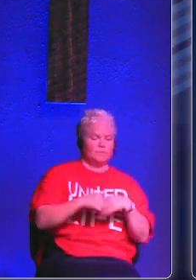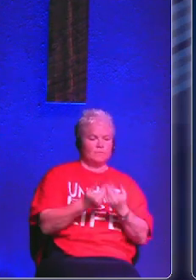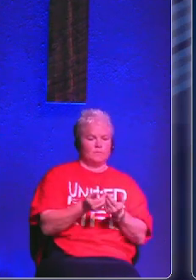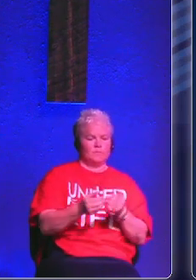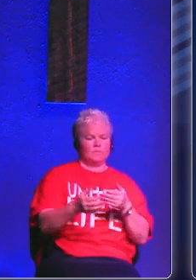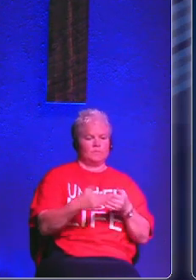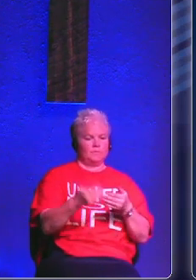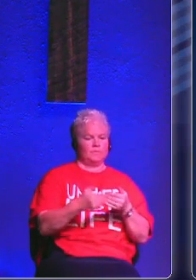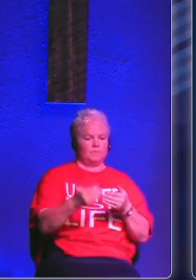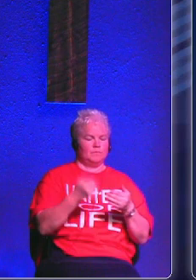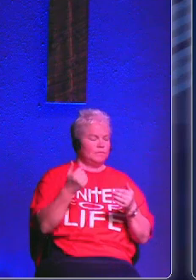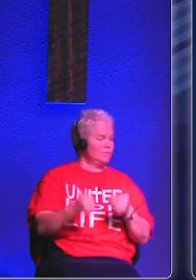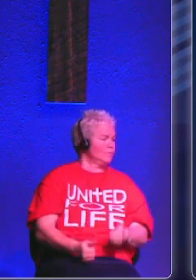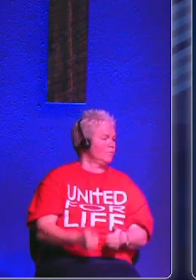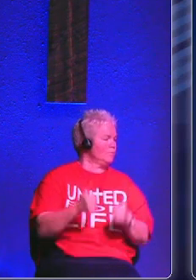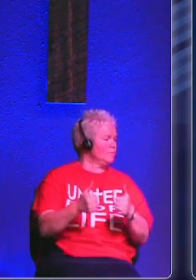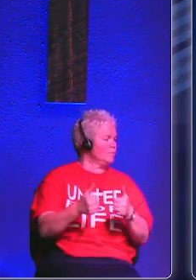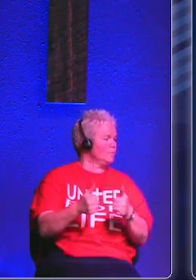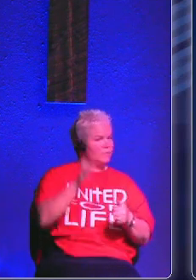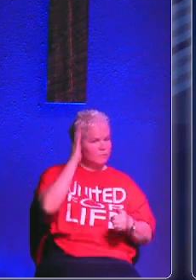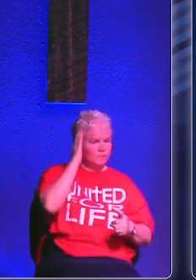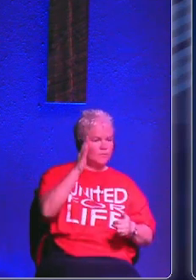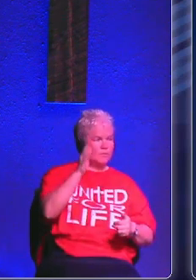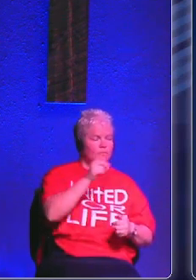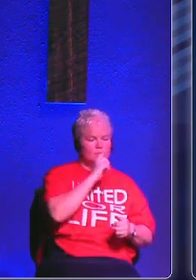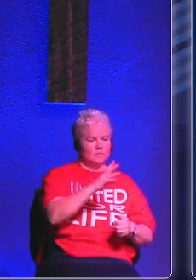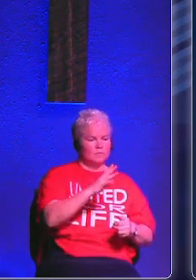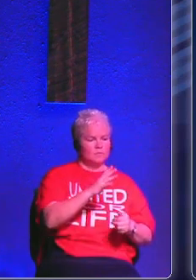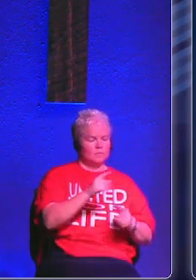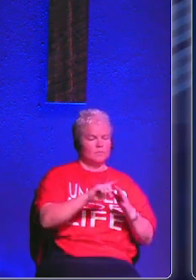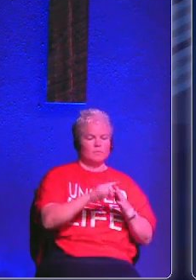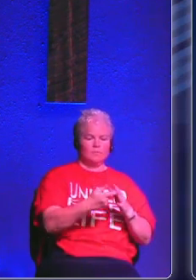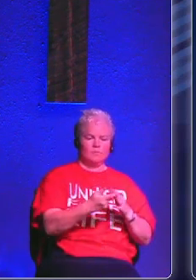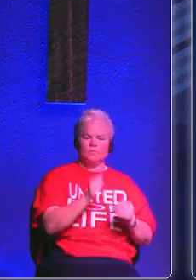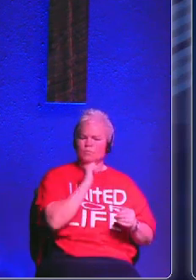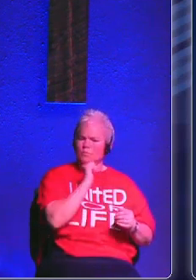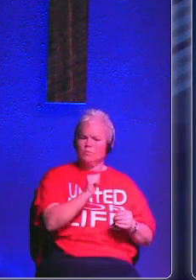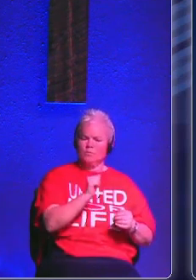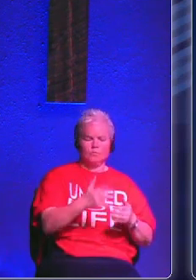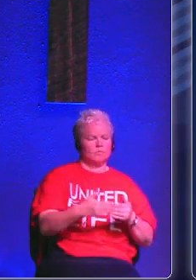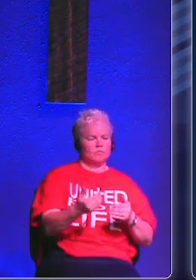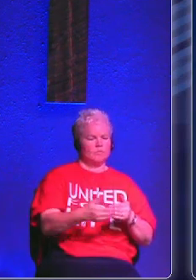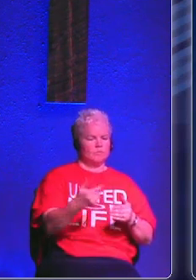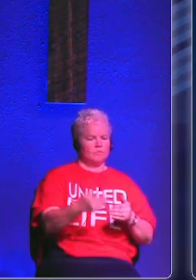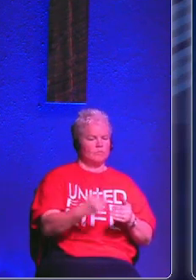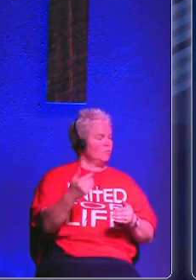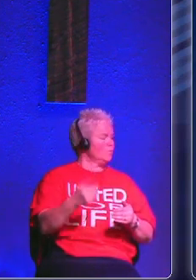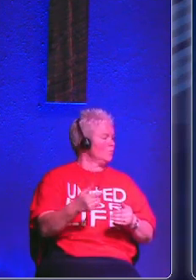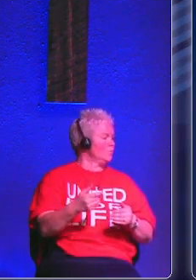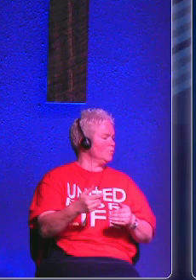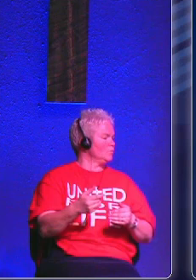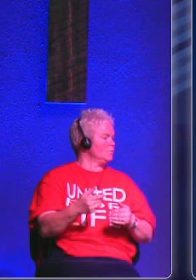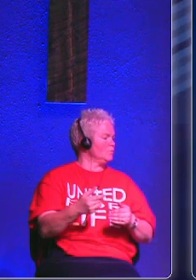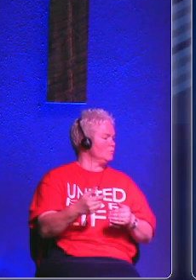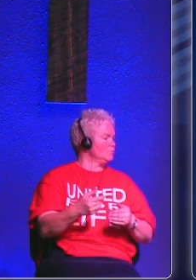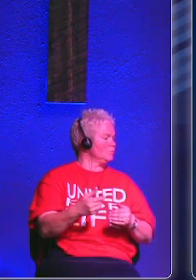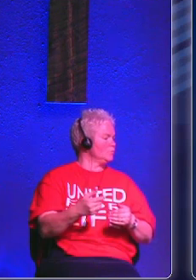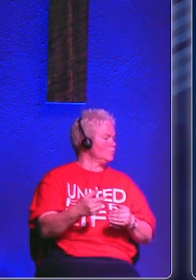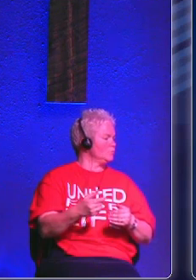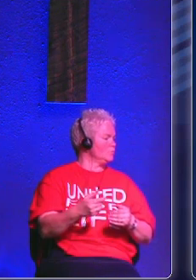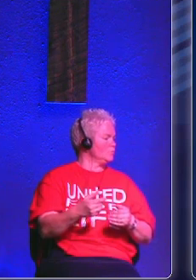how easy their life will be. But we don't turn to Christ for easy. In